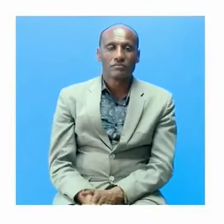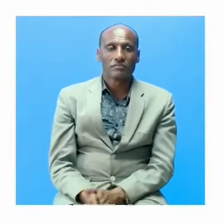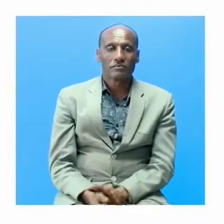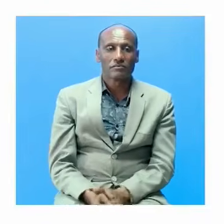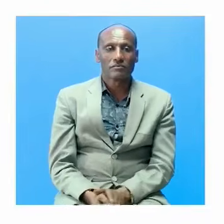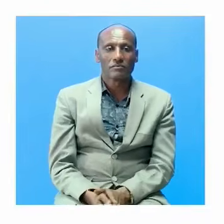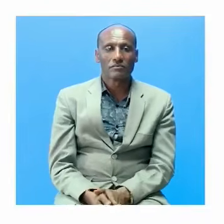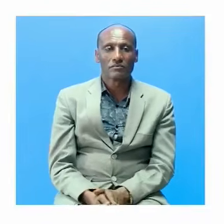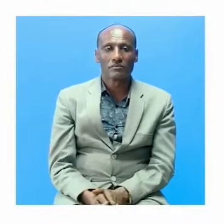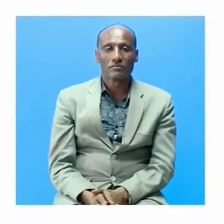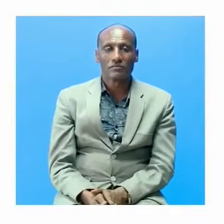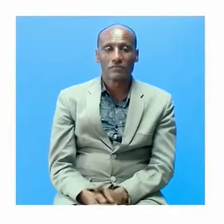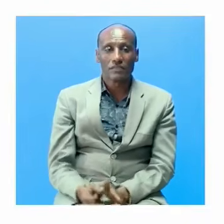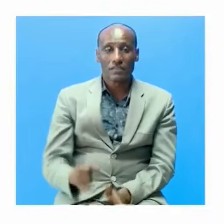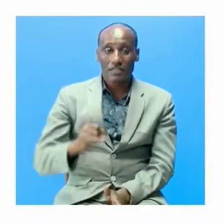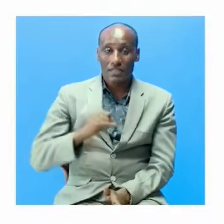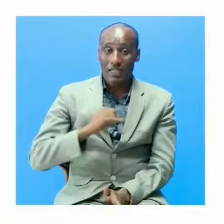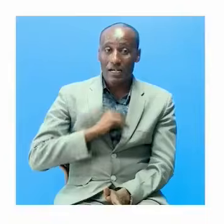should.